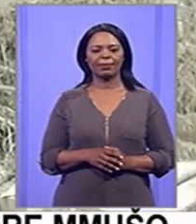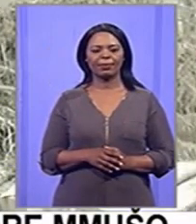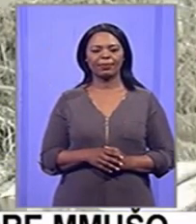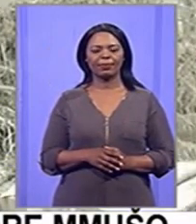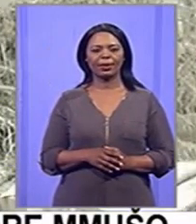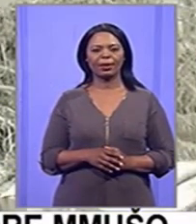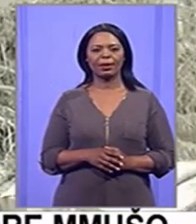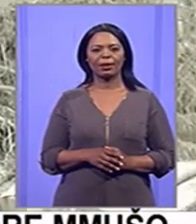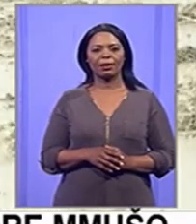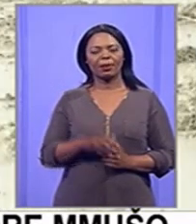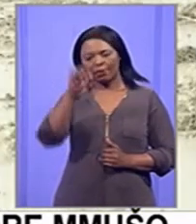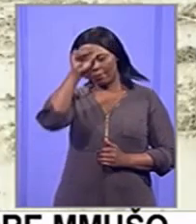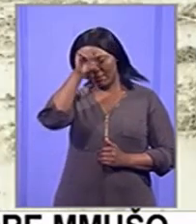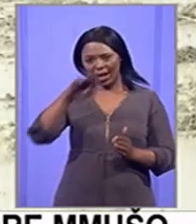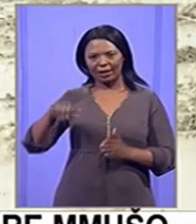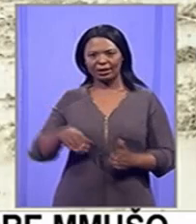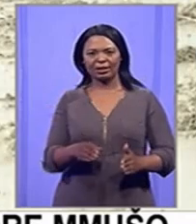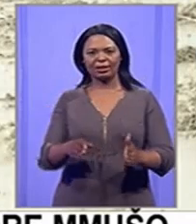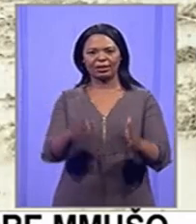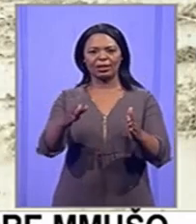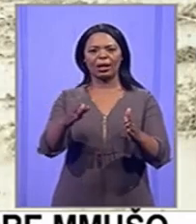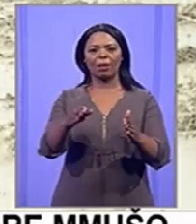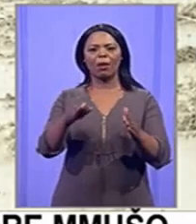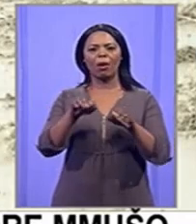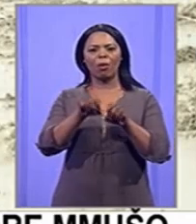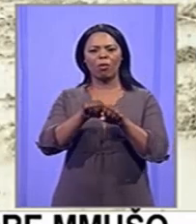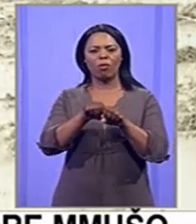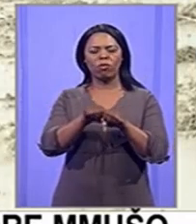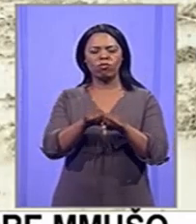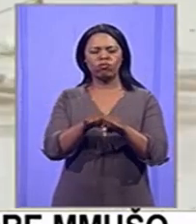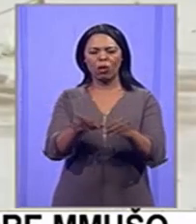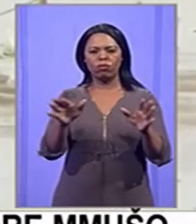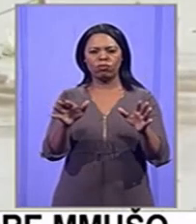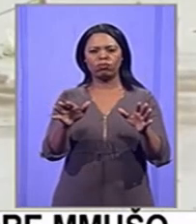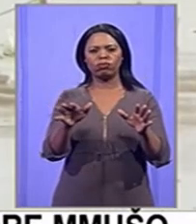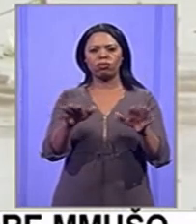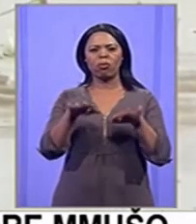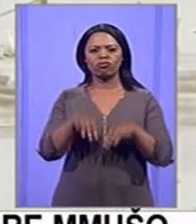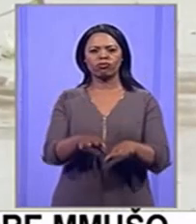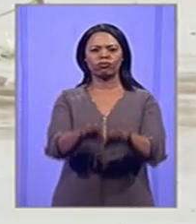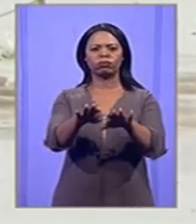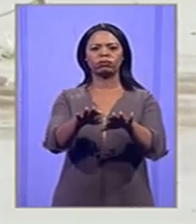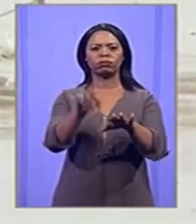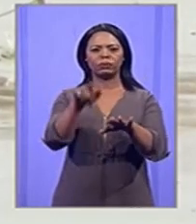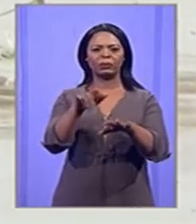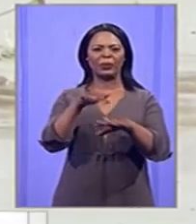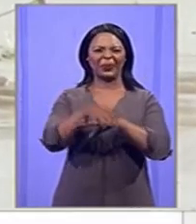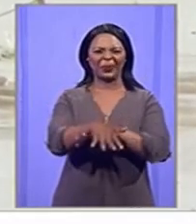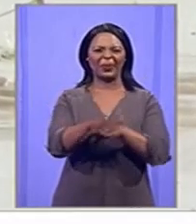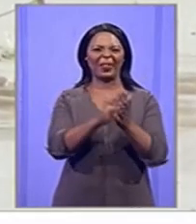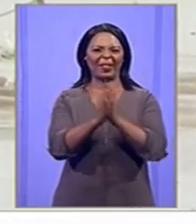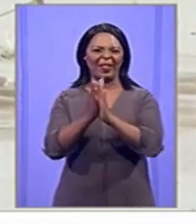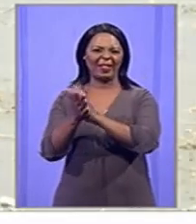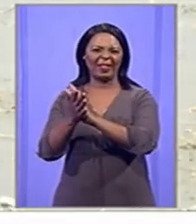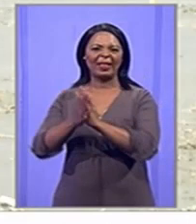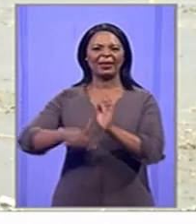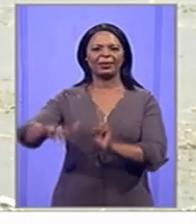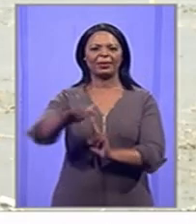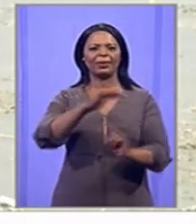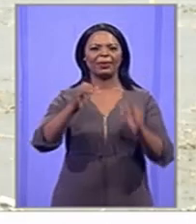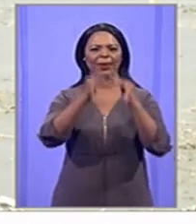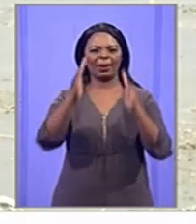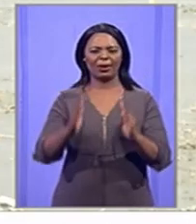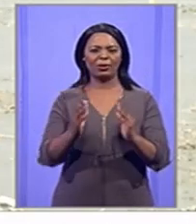Letamo la moepo leo le phuhlamego le bakile tshenyo ye kgolo ka Jagersfontein. Tiragalong eo ya masetlapelo, badudi ba